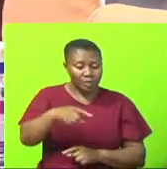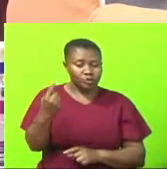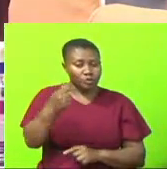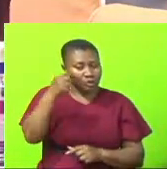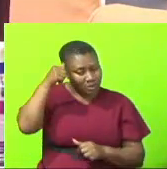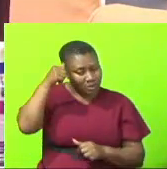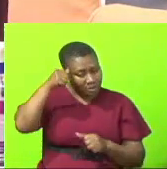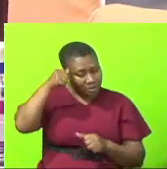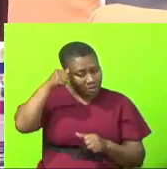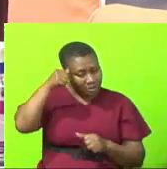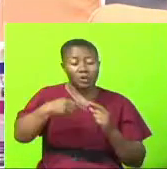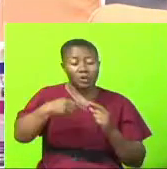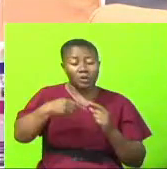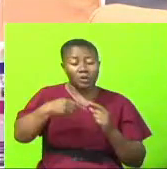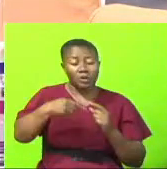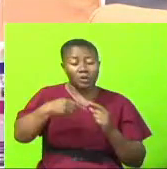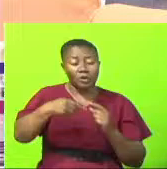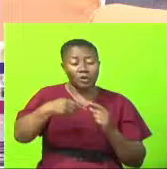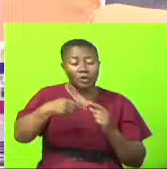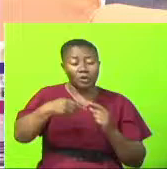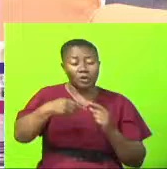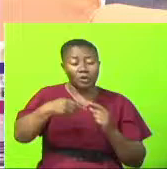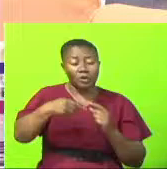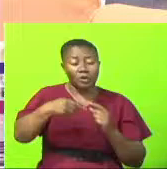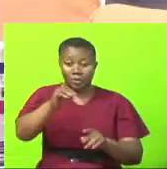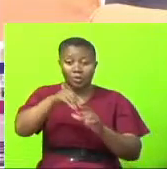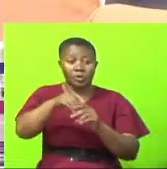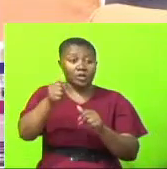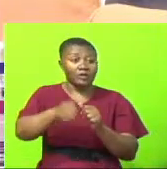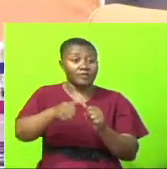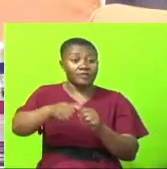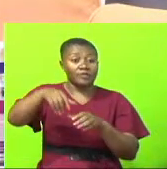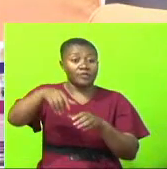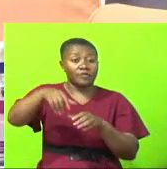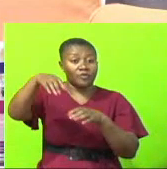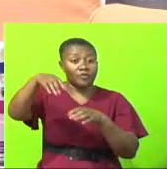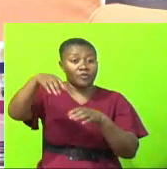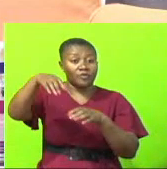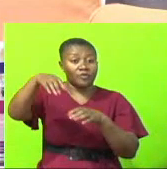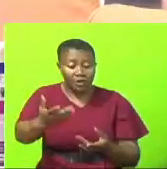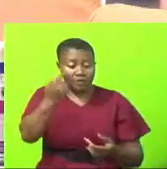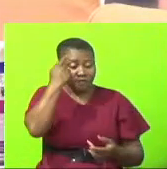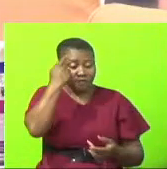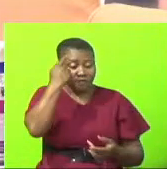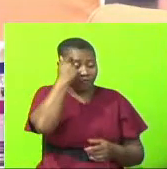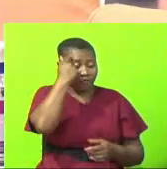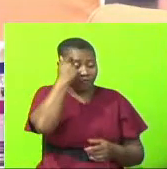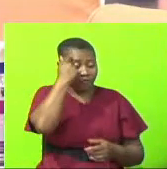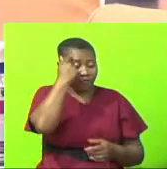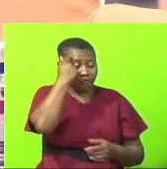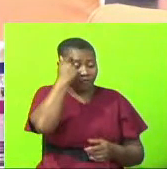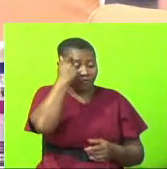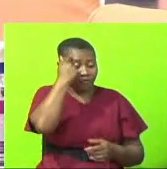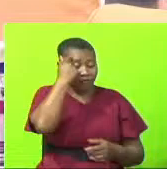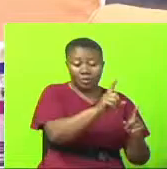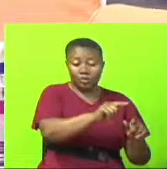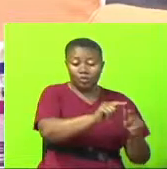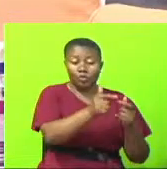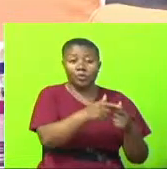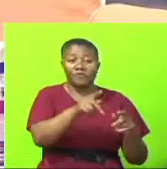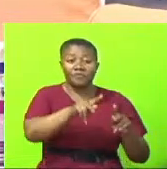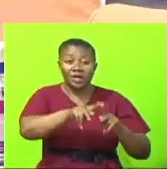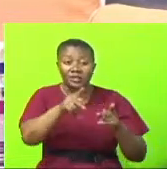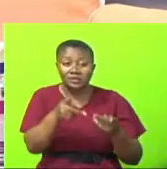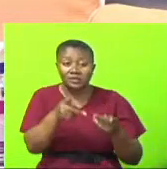So it is the people in every constituency belonging to a particular party that goes to primaries